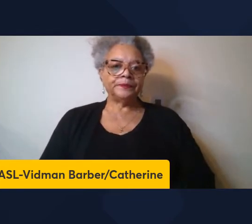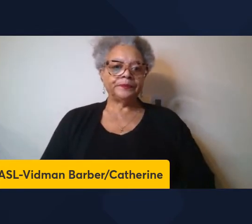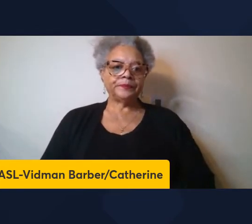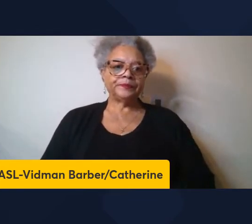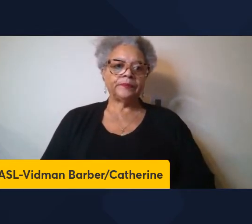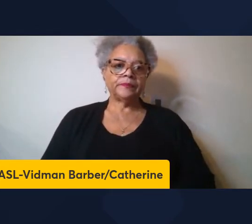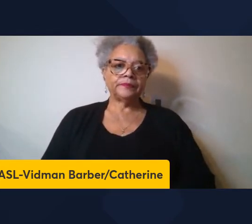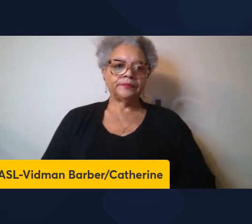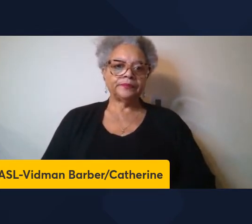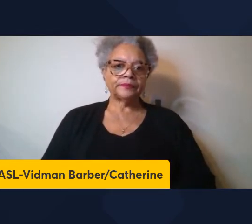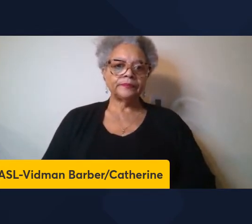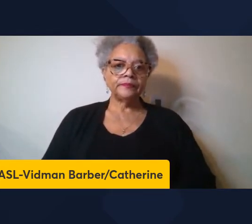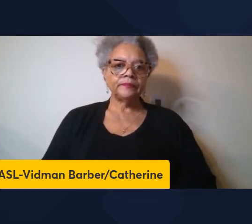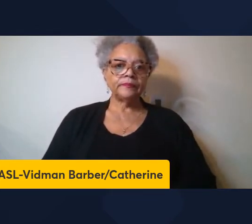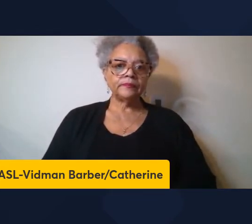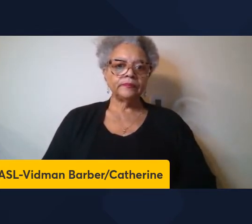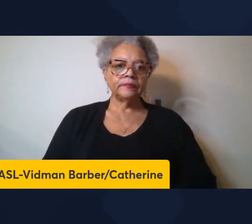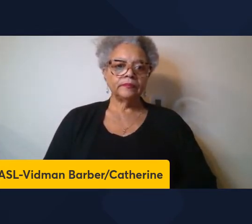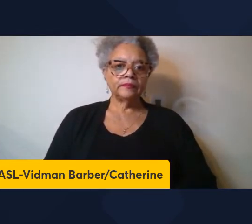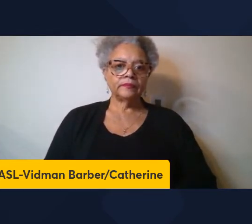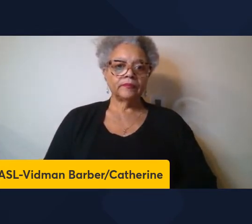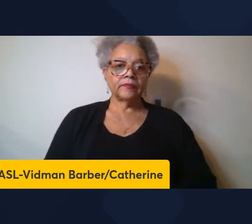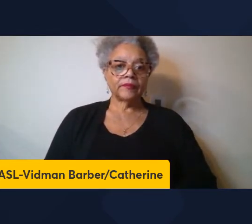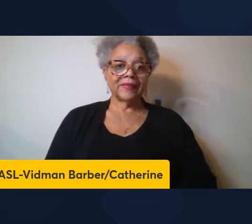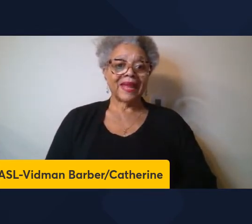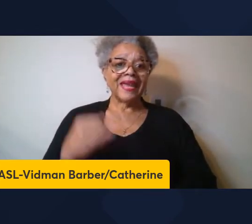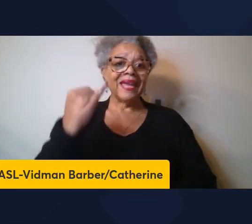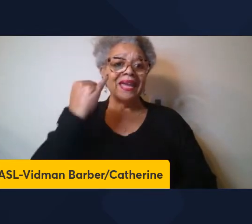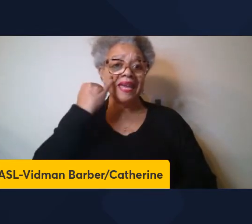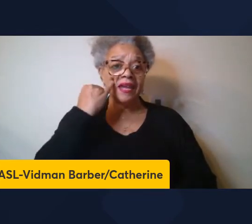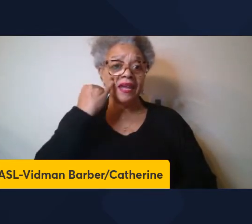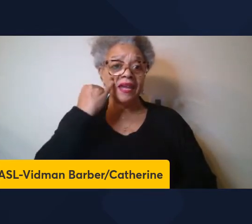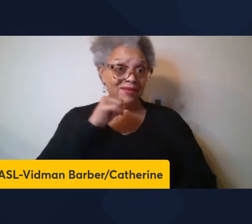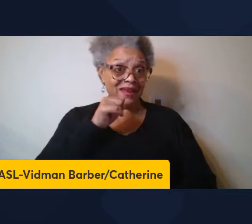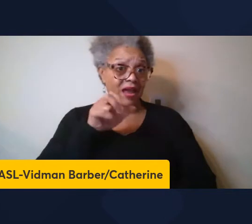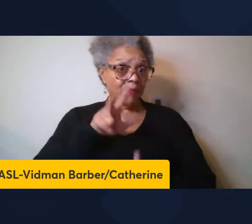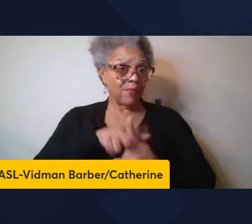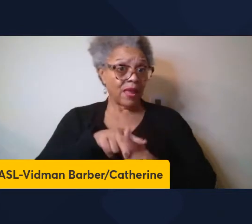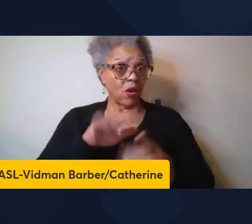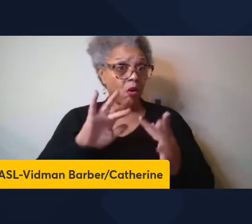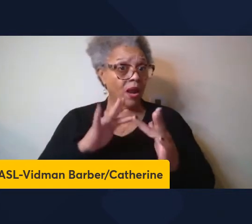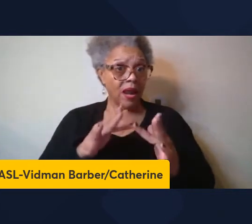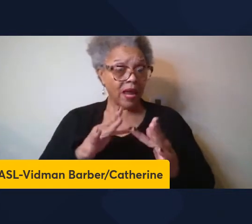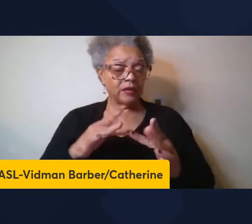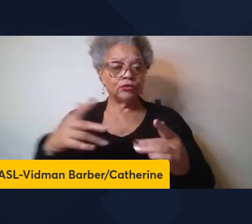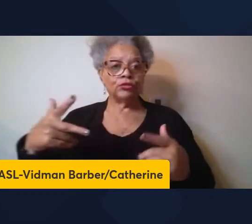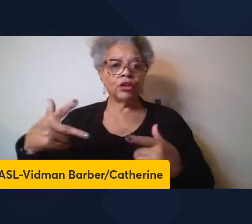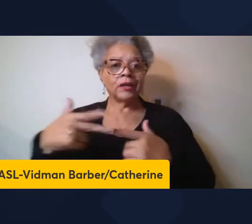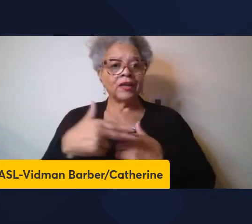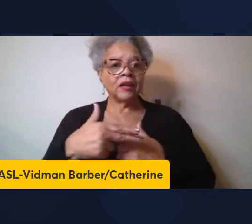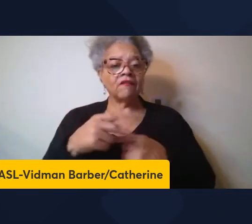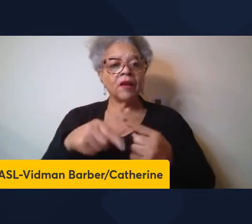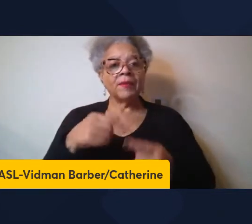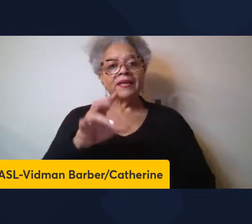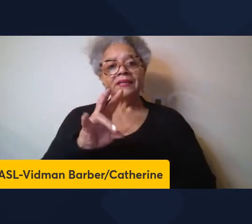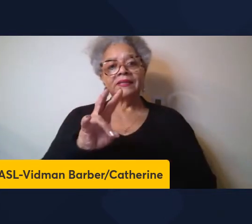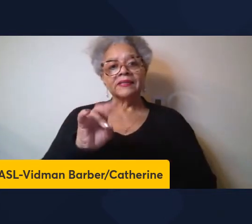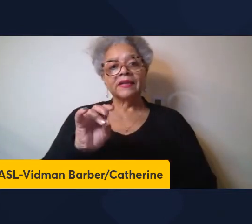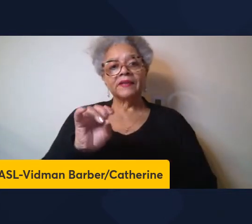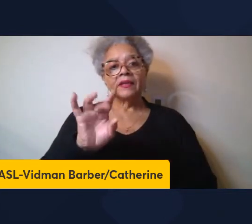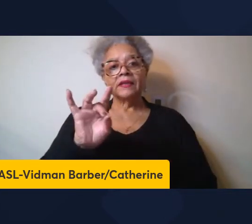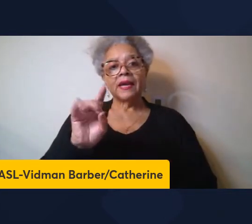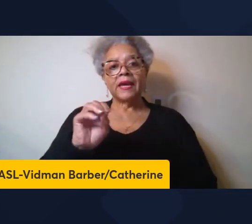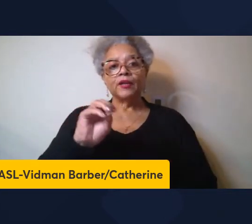again, about if you're not applying online, you're cutting yourself off from about 70 to 80% of the